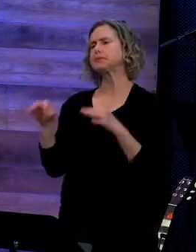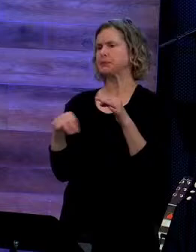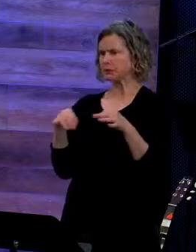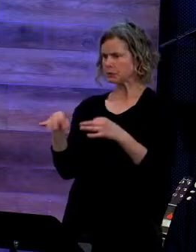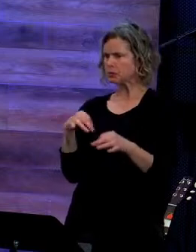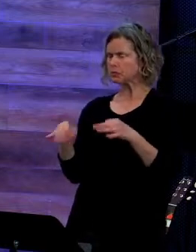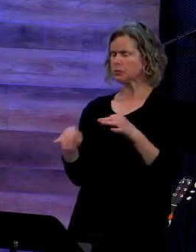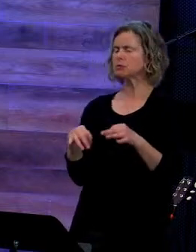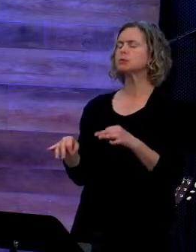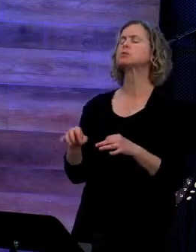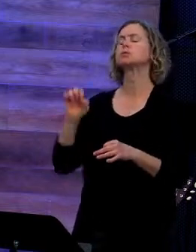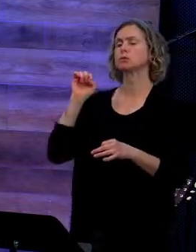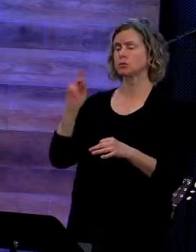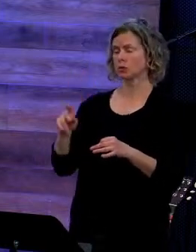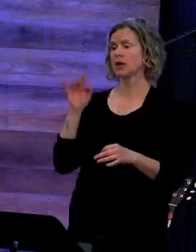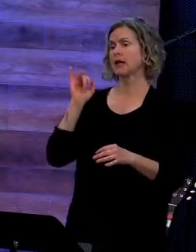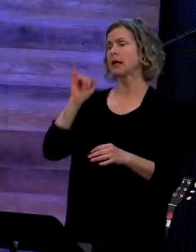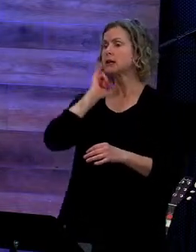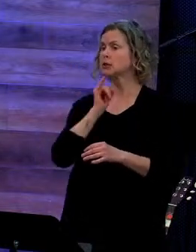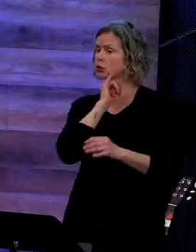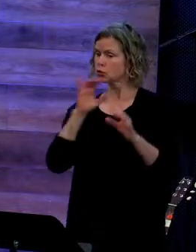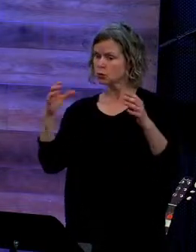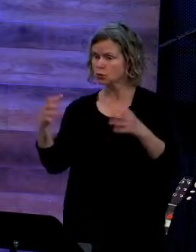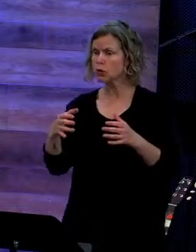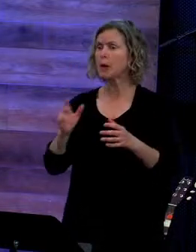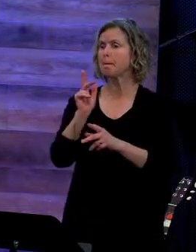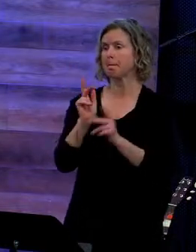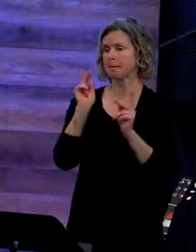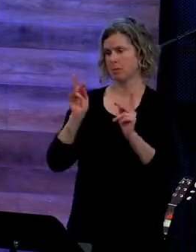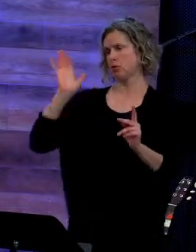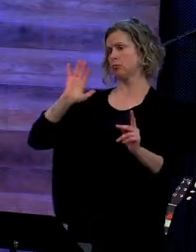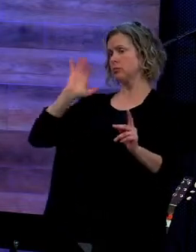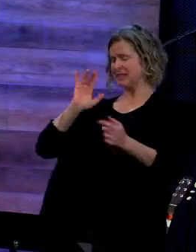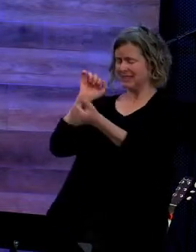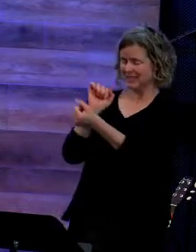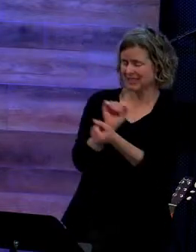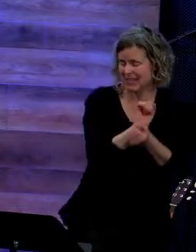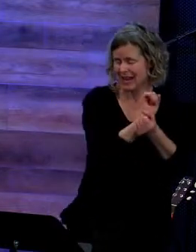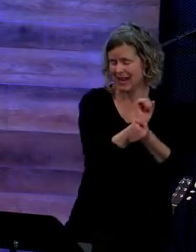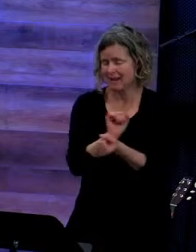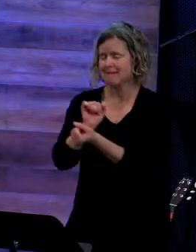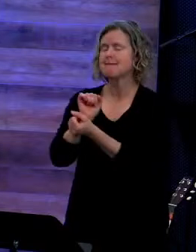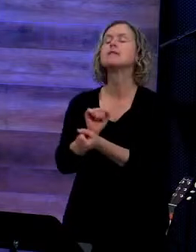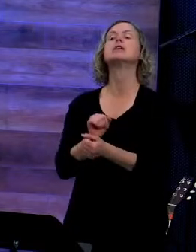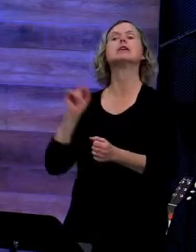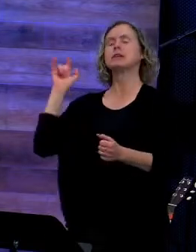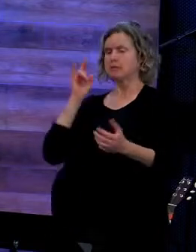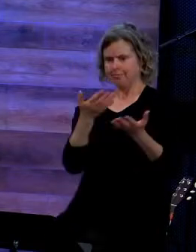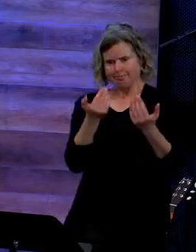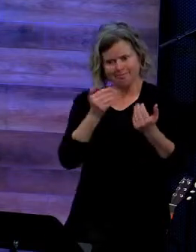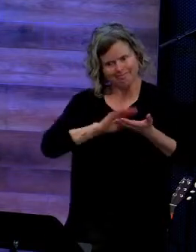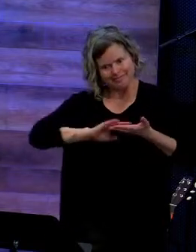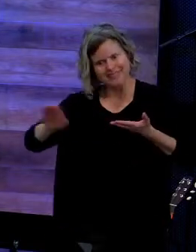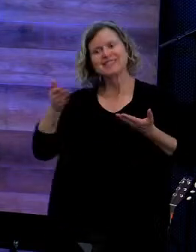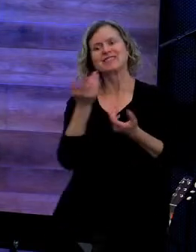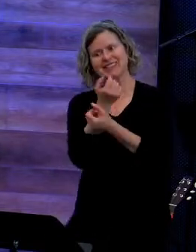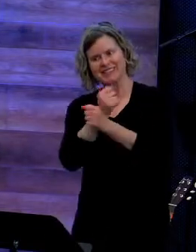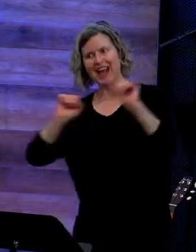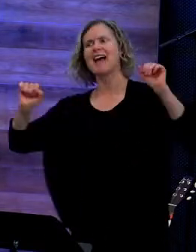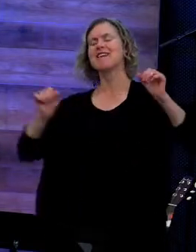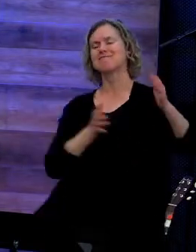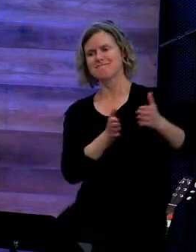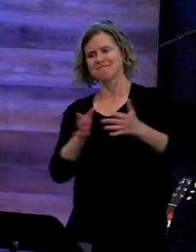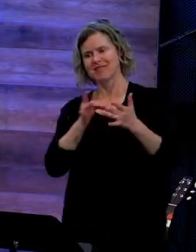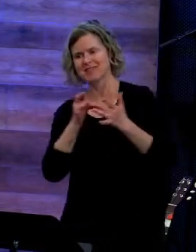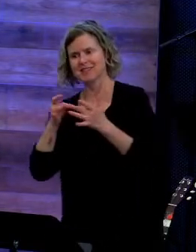saved Israel from slavery, he commanded them to take one day off every week. He called it the Sabbath, right? It alludes